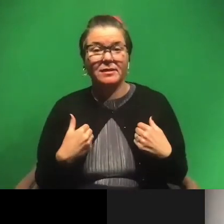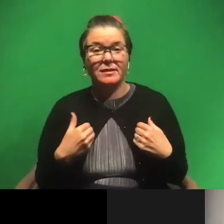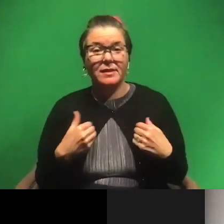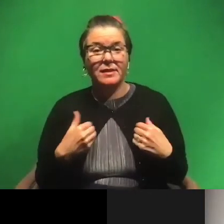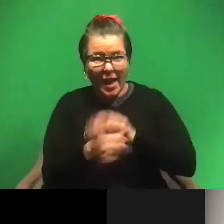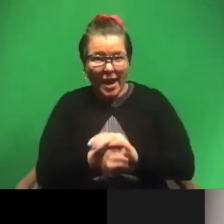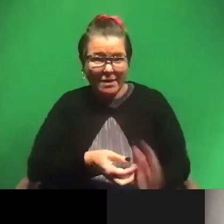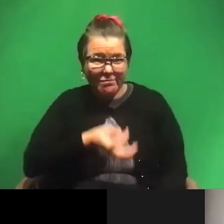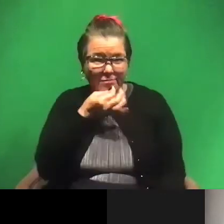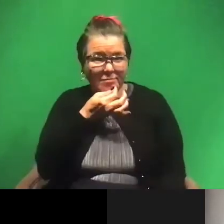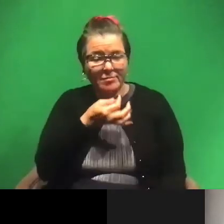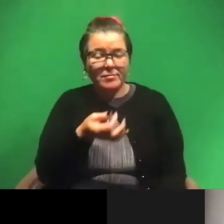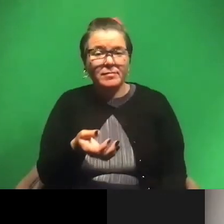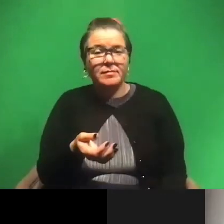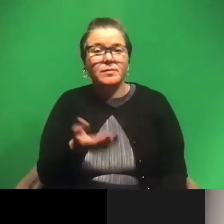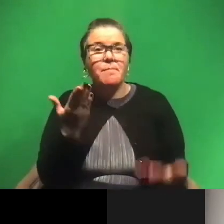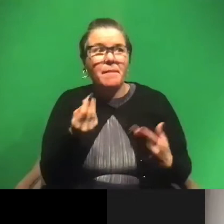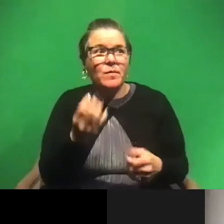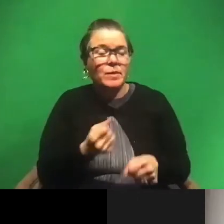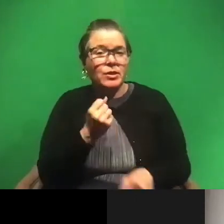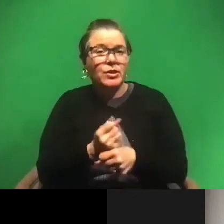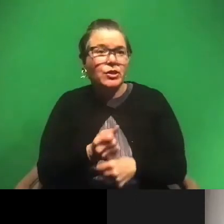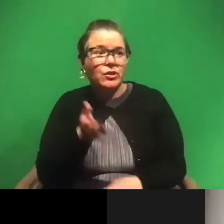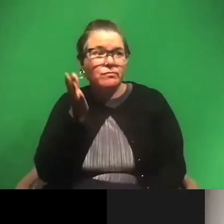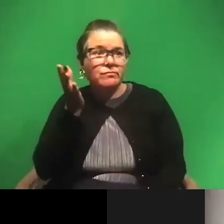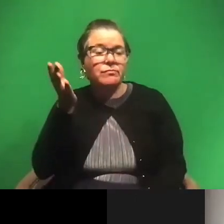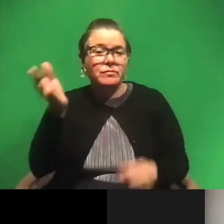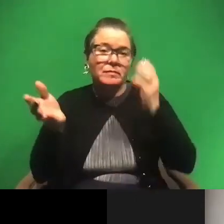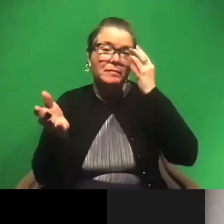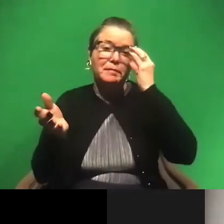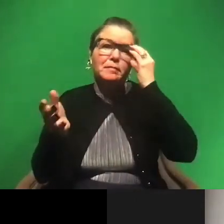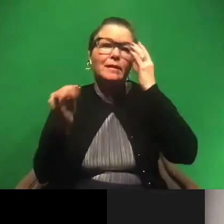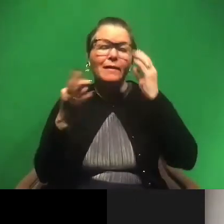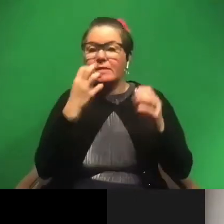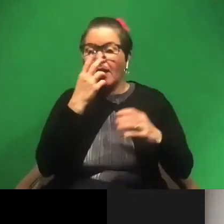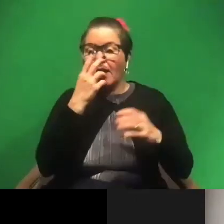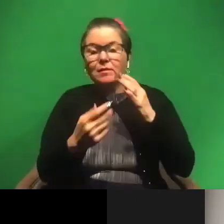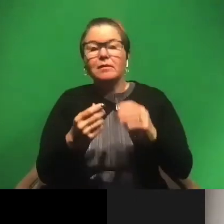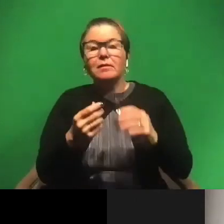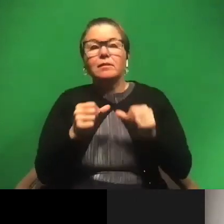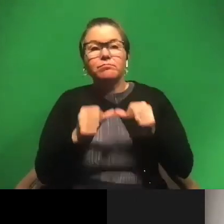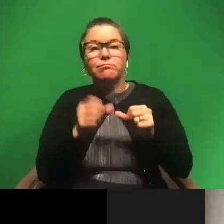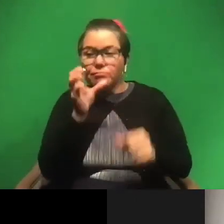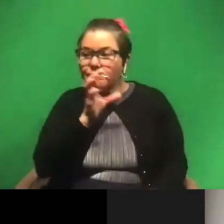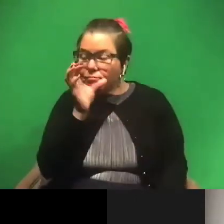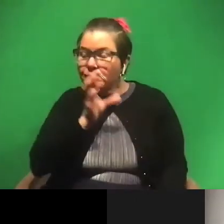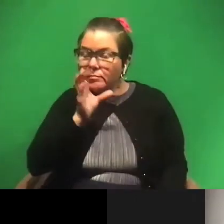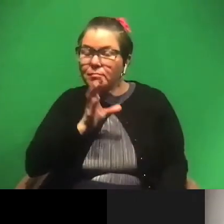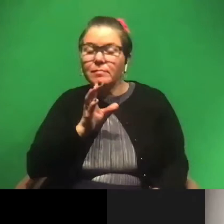well. So it may be a few years before when if divers are going out even continuously looking for them before they can